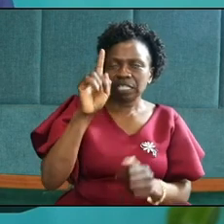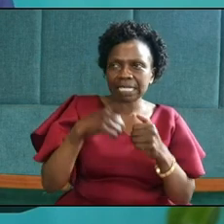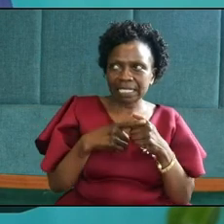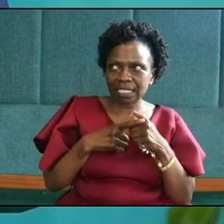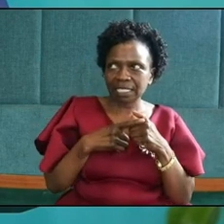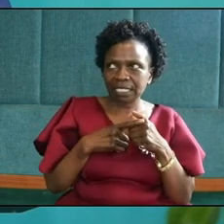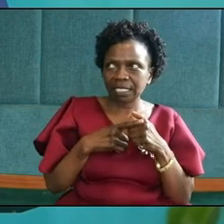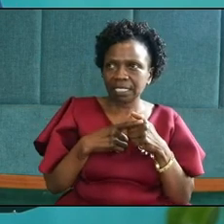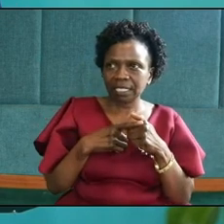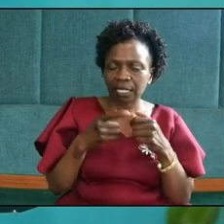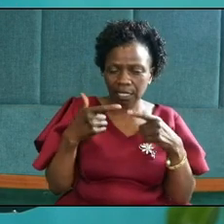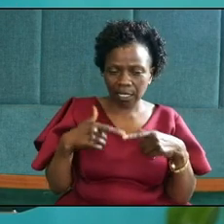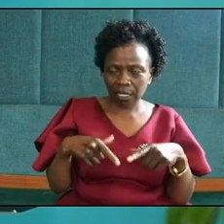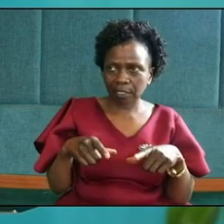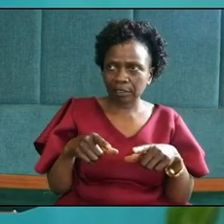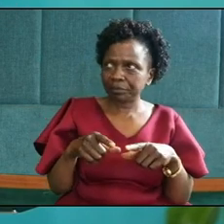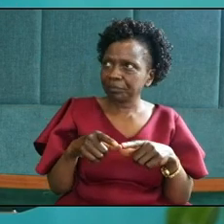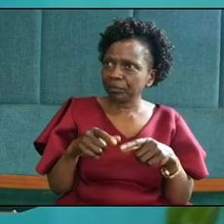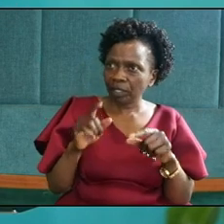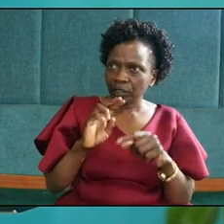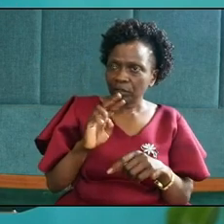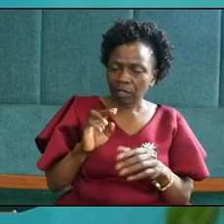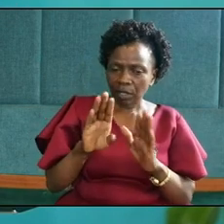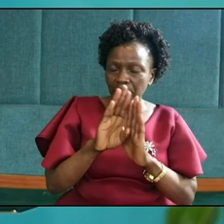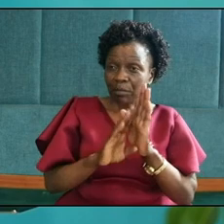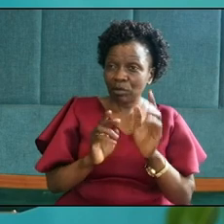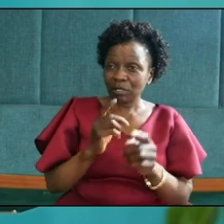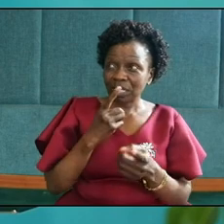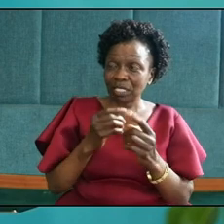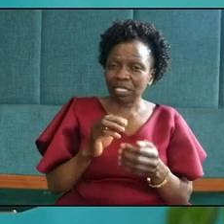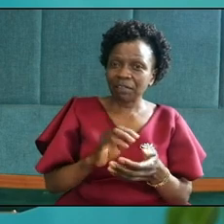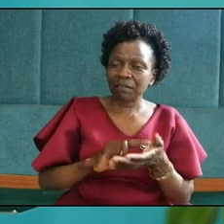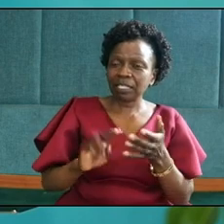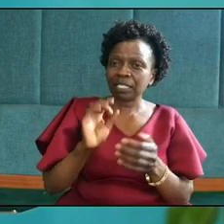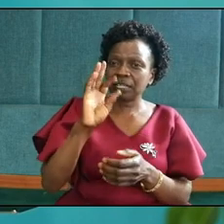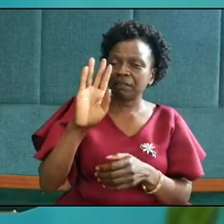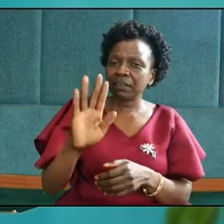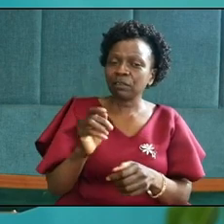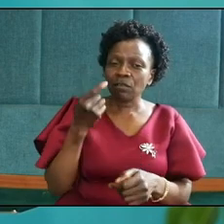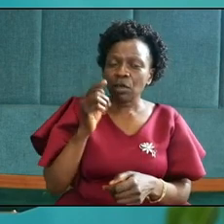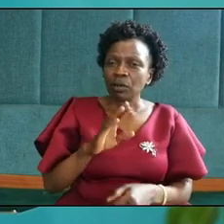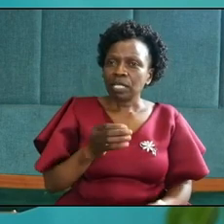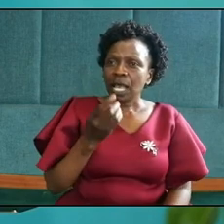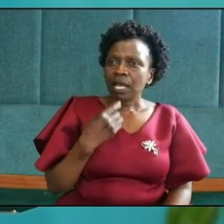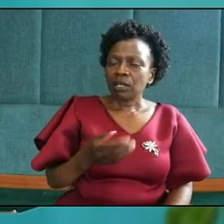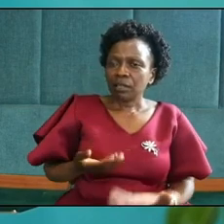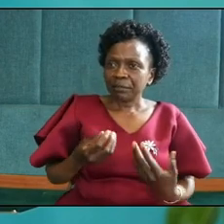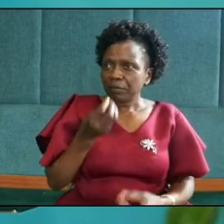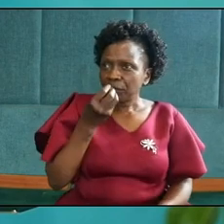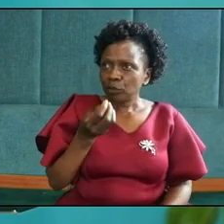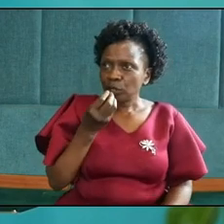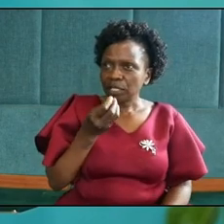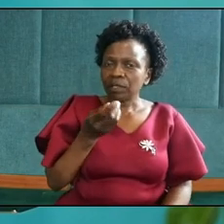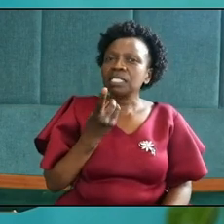46. Let us pray. The Bible says, let me go to verse 35. For I was hungry, and you gave me something to eat.